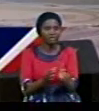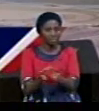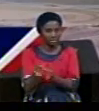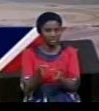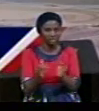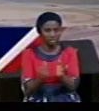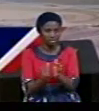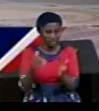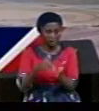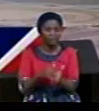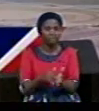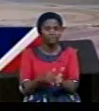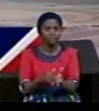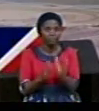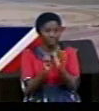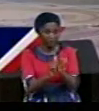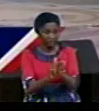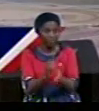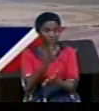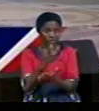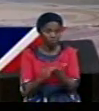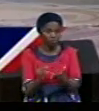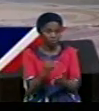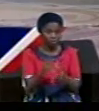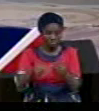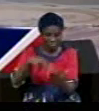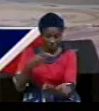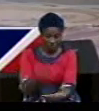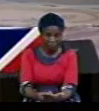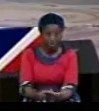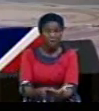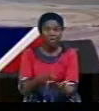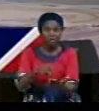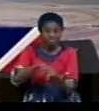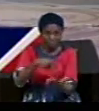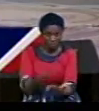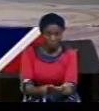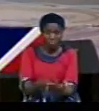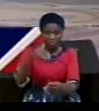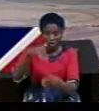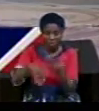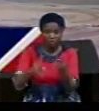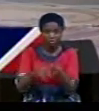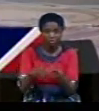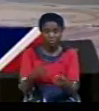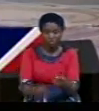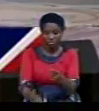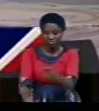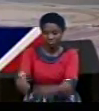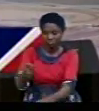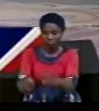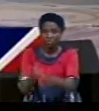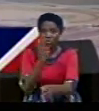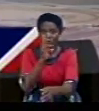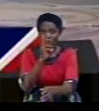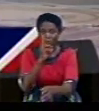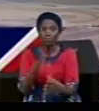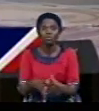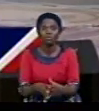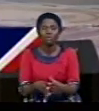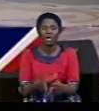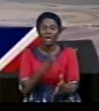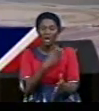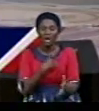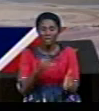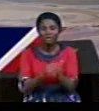the well and the whale has dirty water poisonous water that will destroy the skin